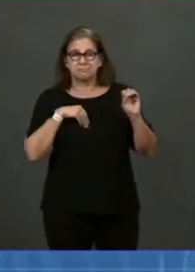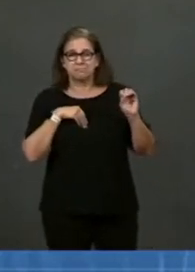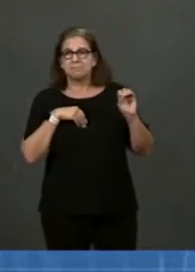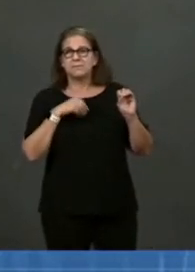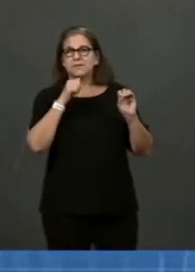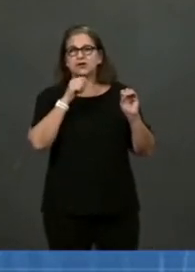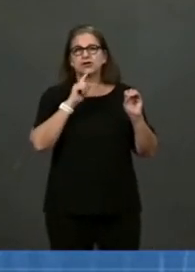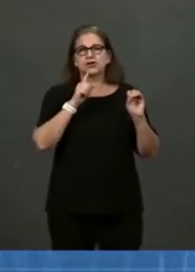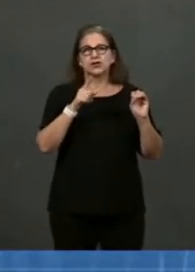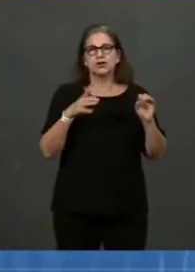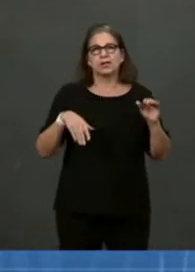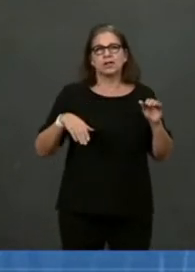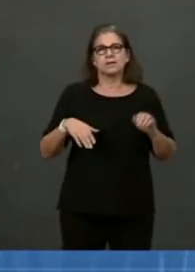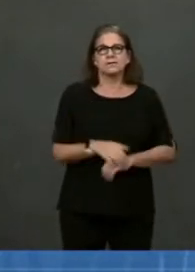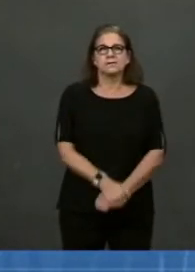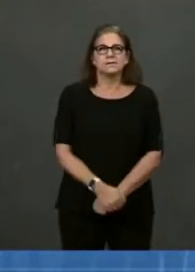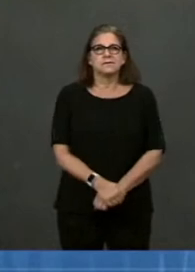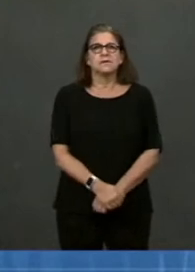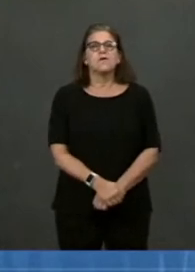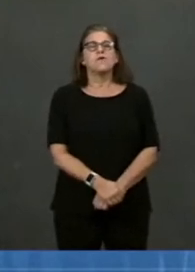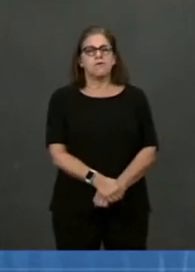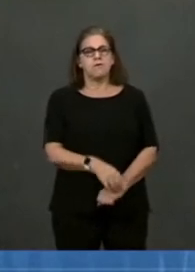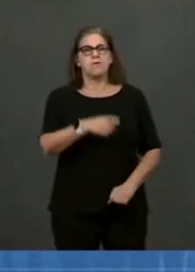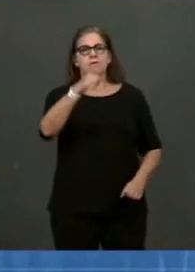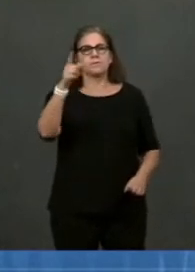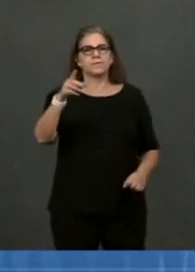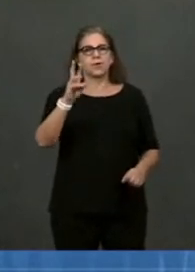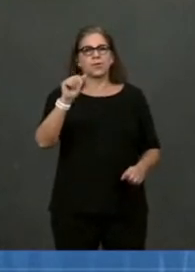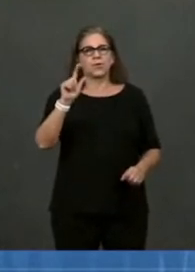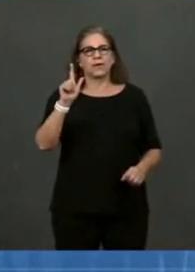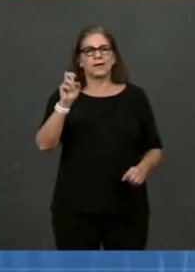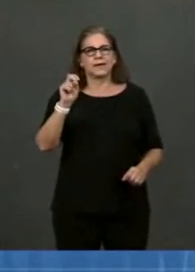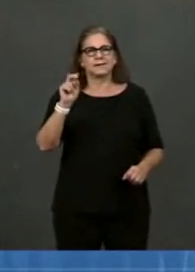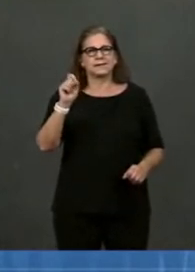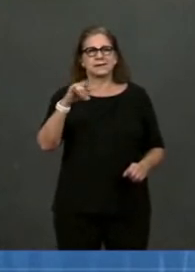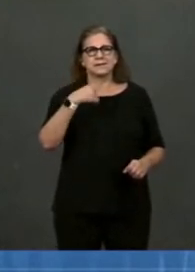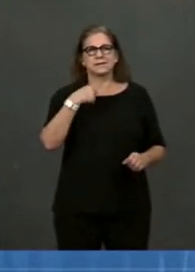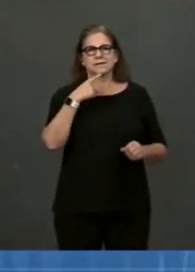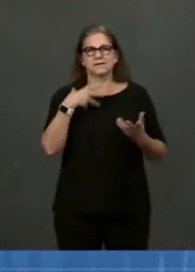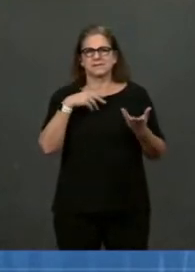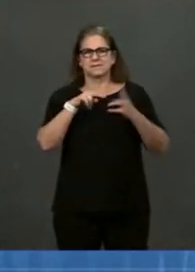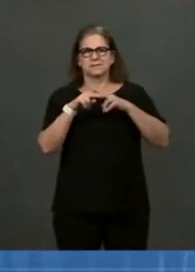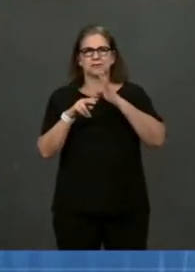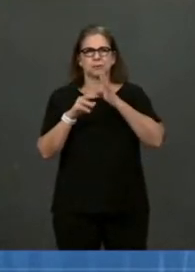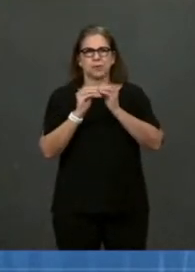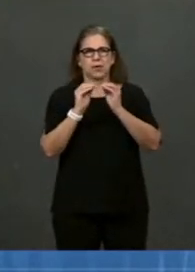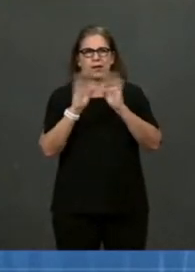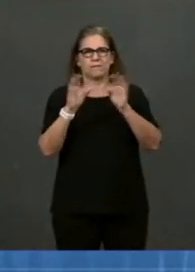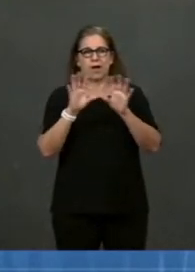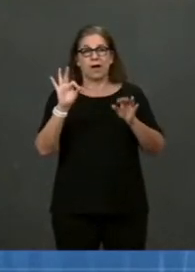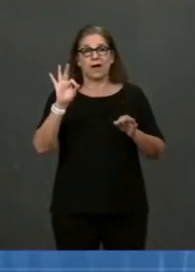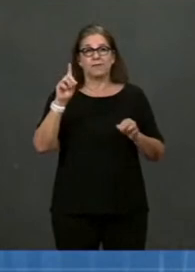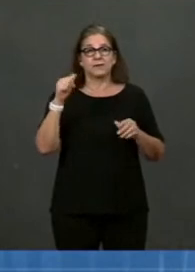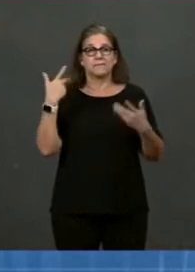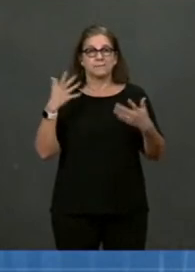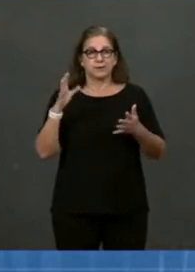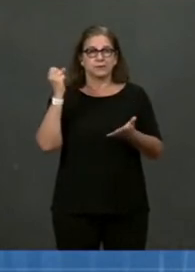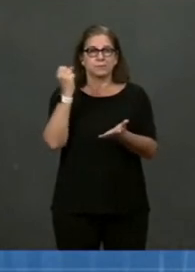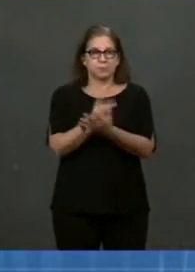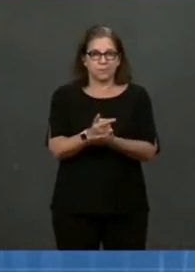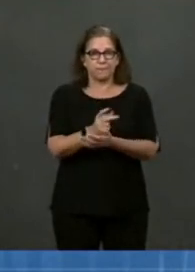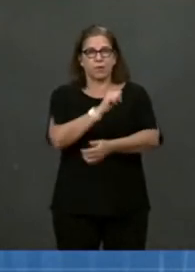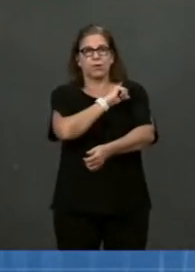question, Jenny. So let me be very clear that the FDA authorization for a boost with Moderna, whether you're boosting Moderna